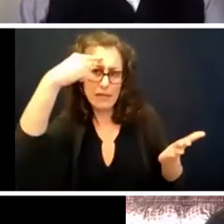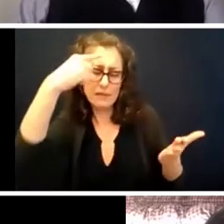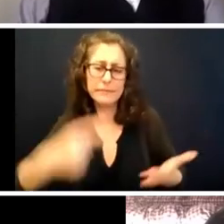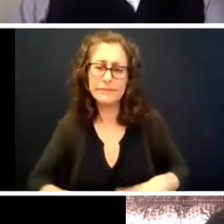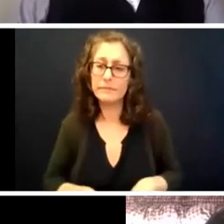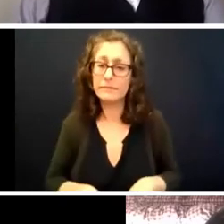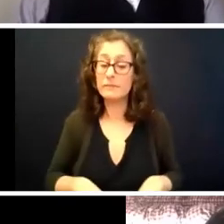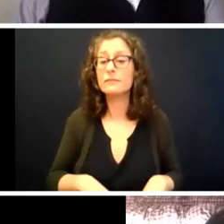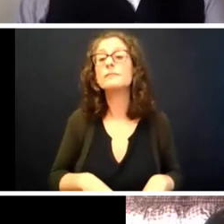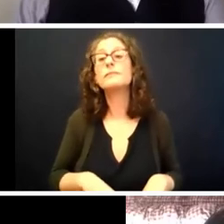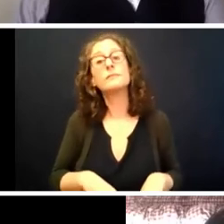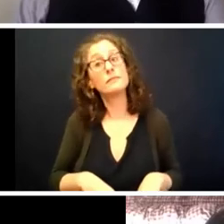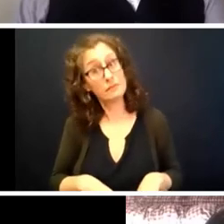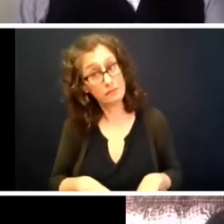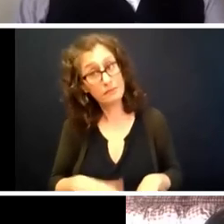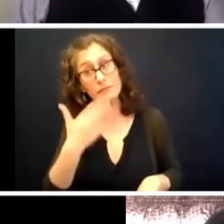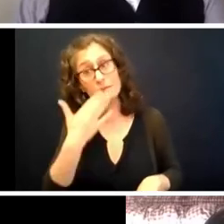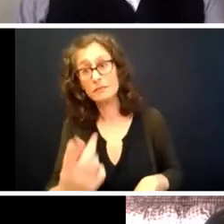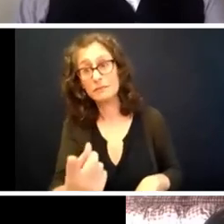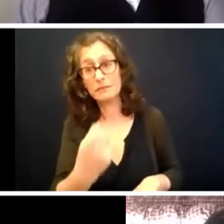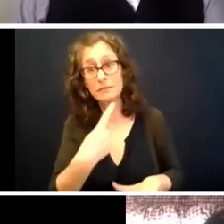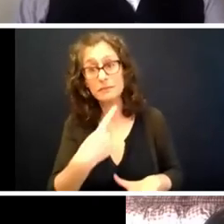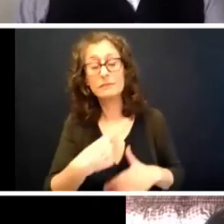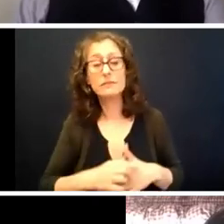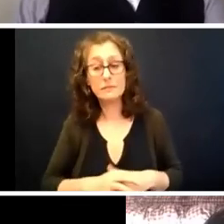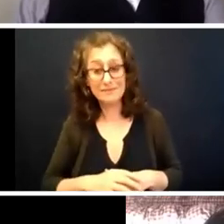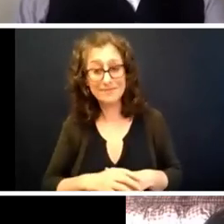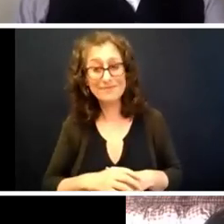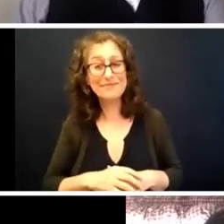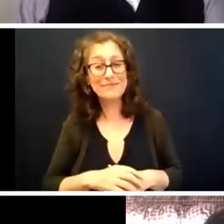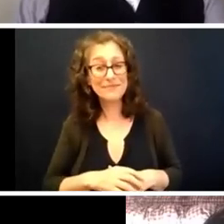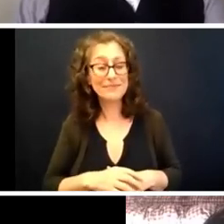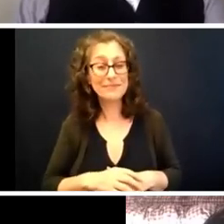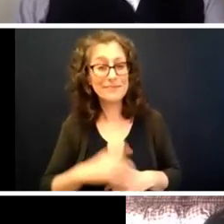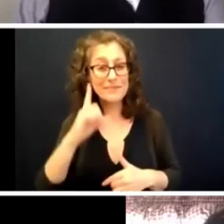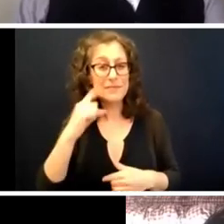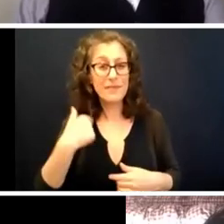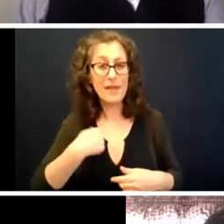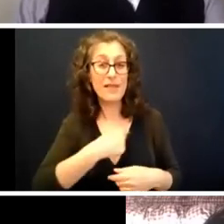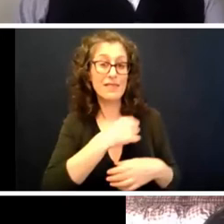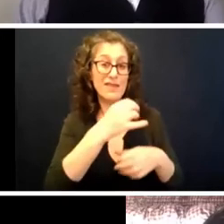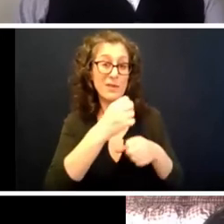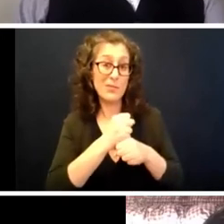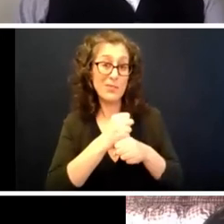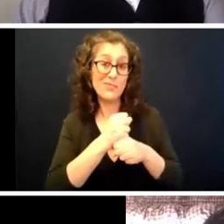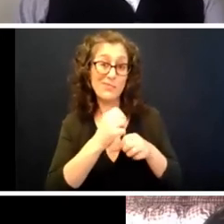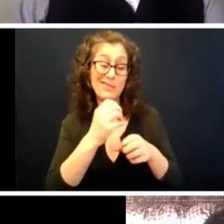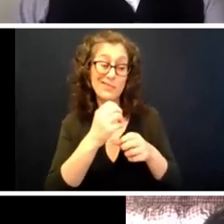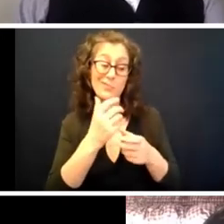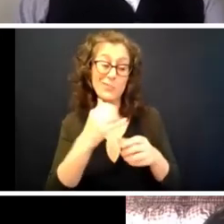Yeah, I mean, that's such a great question, because I think we get a lot wrong when it comes to